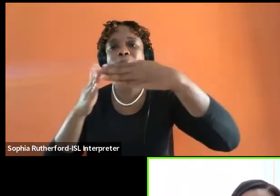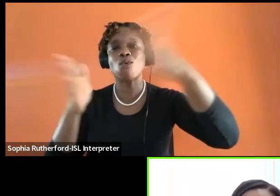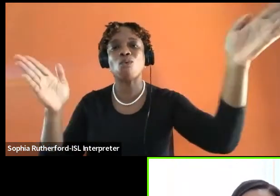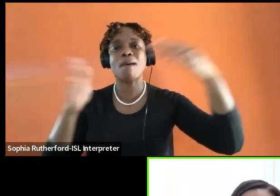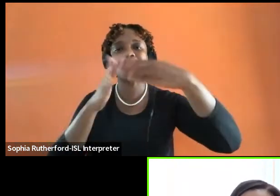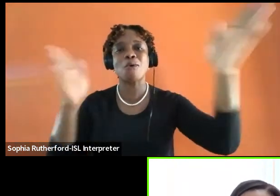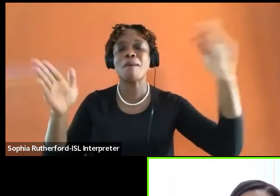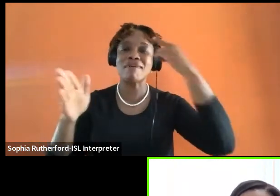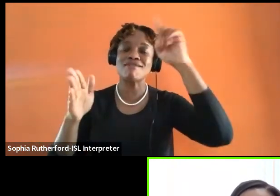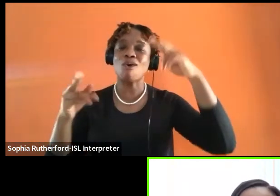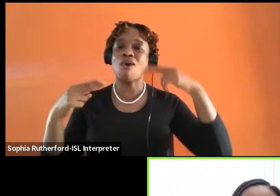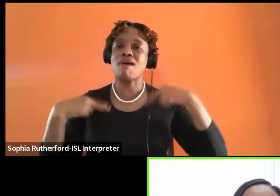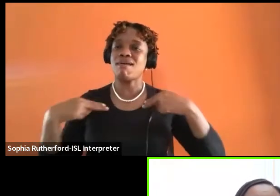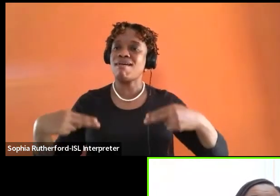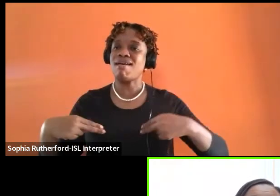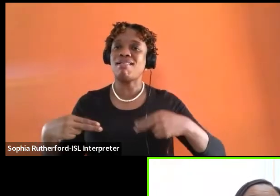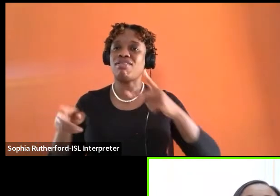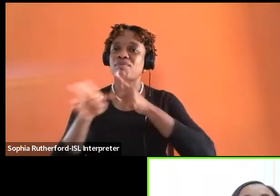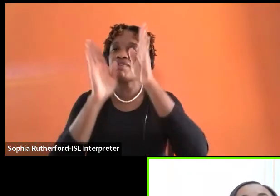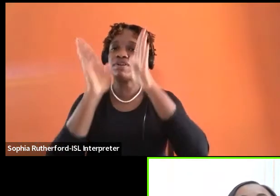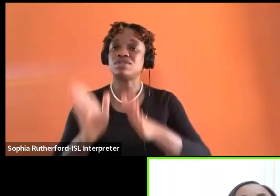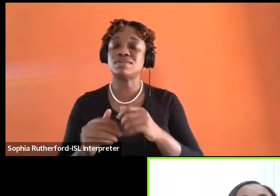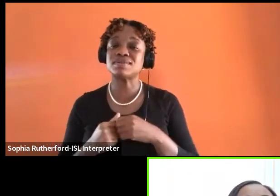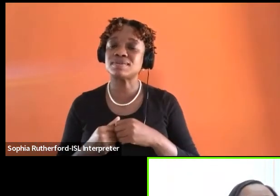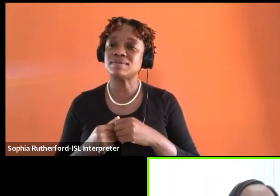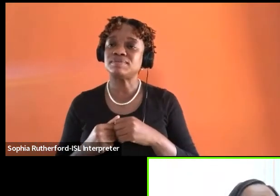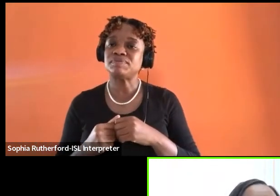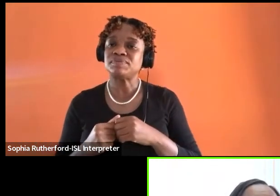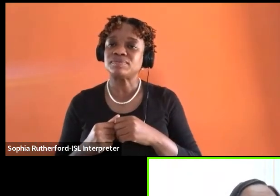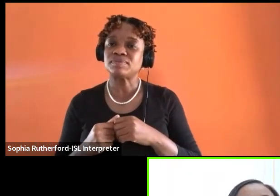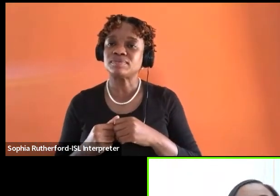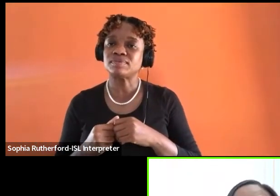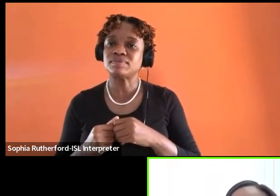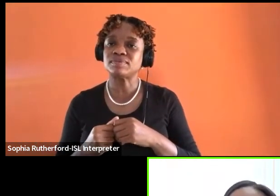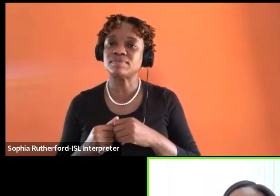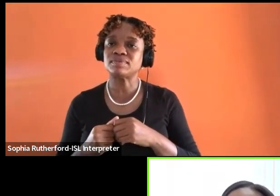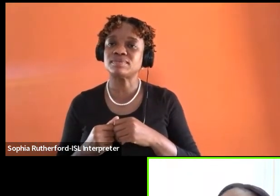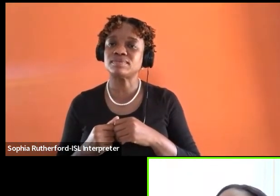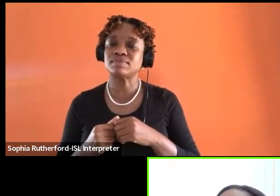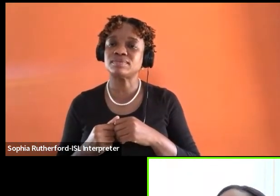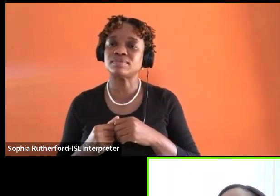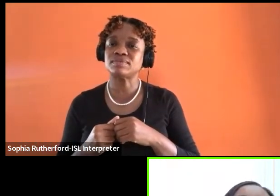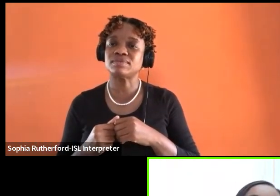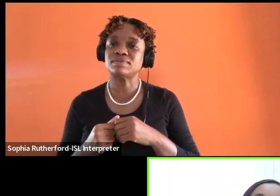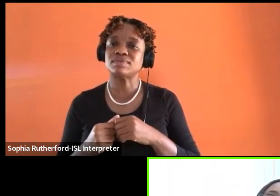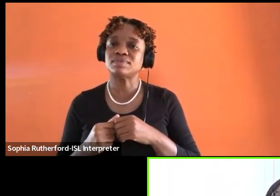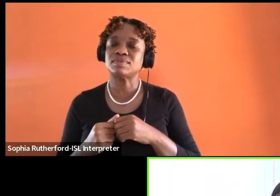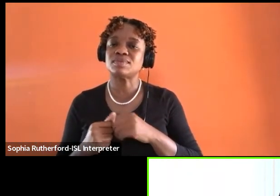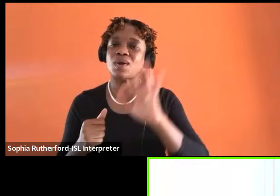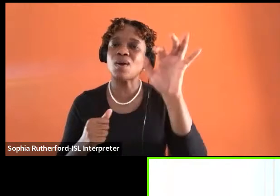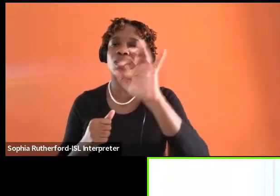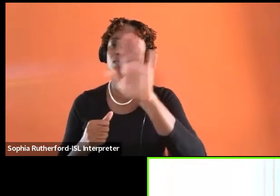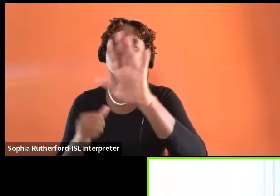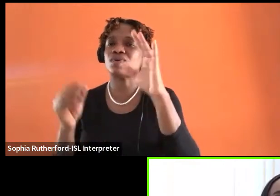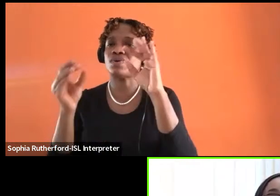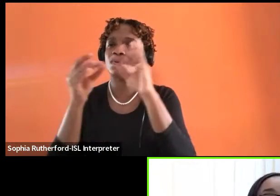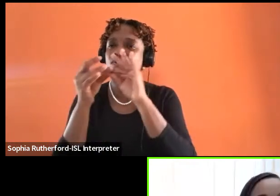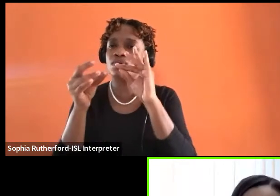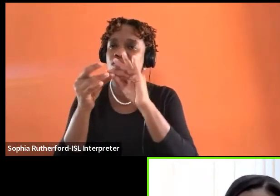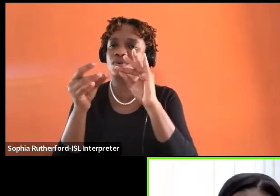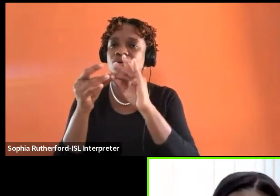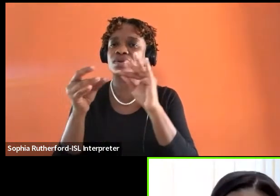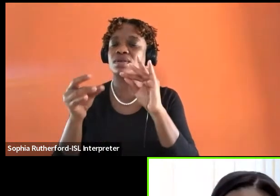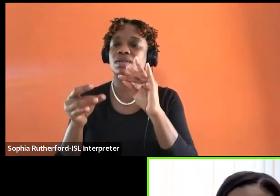professionals in this regard. And it's also significant that you noted that it's not only having